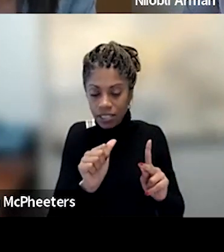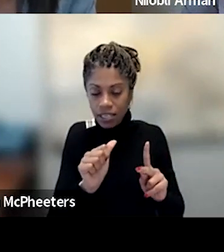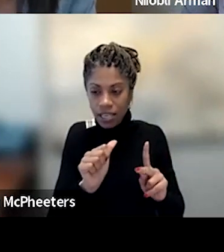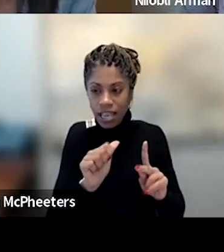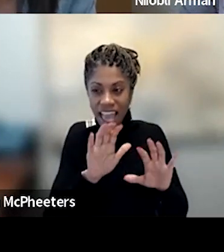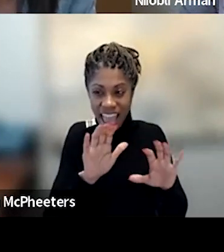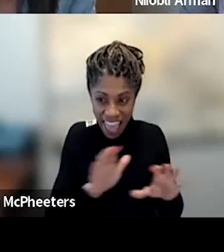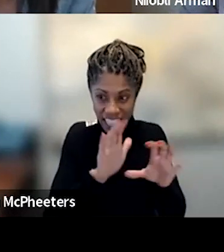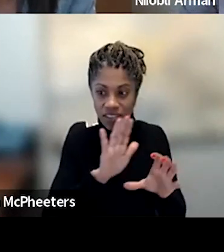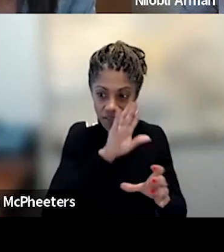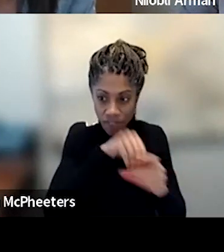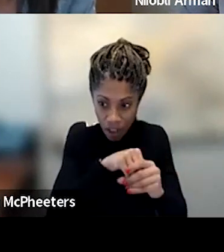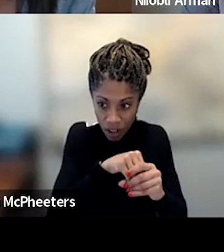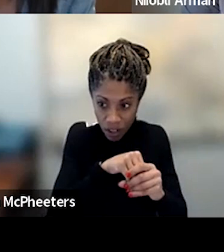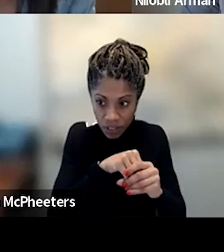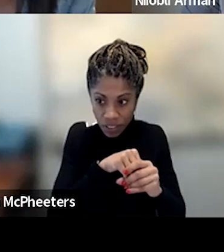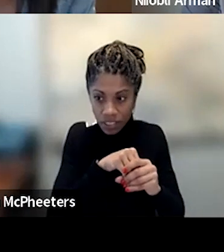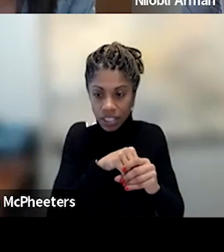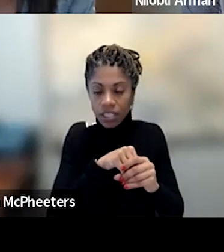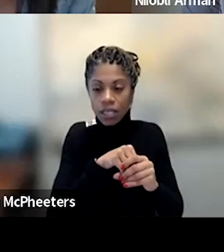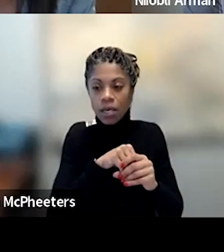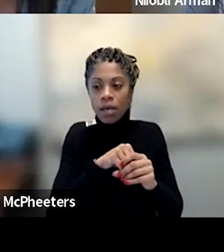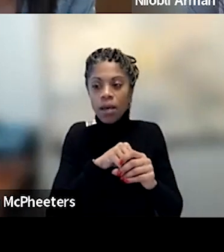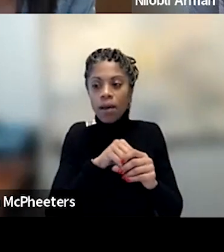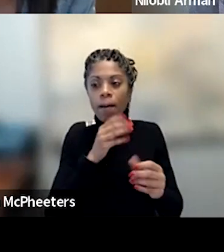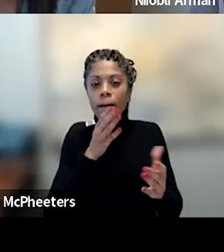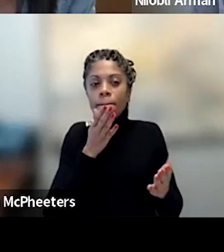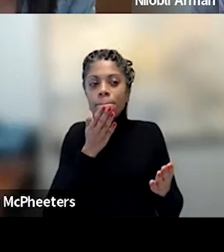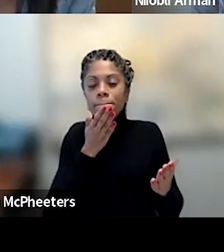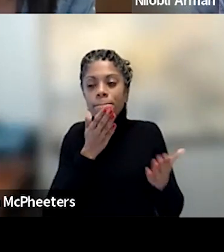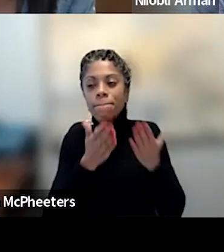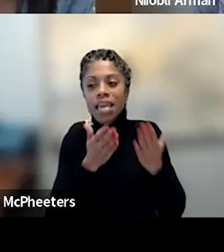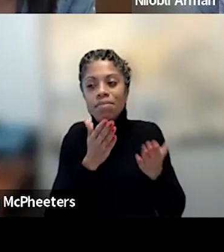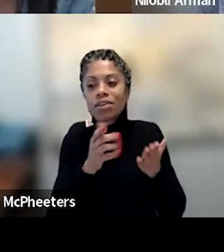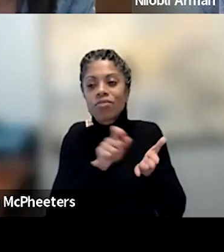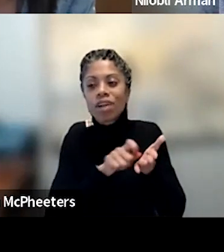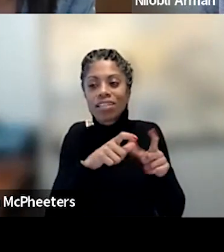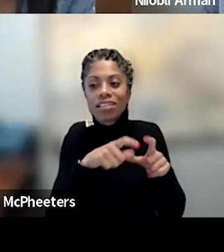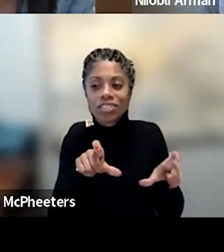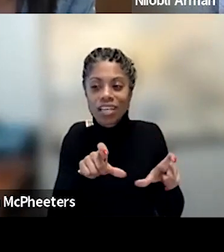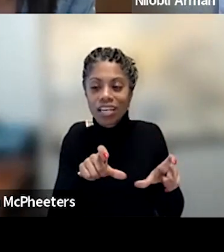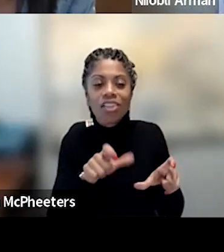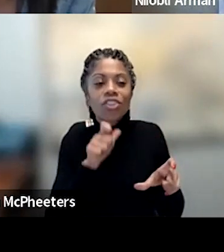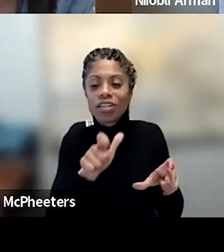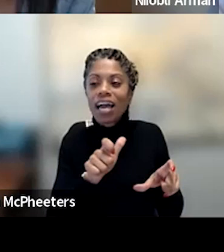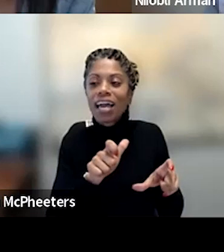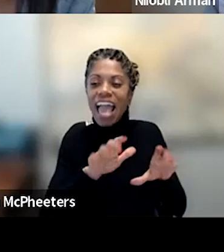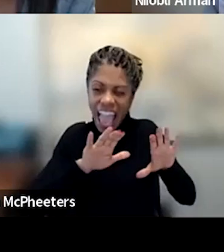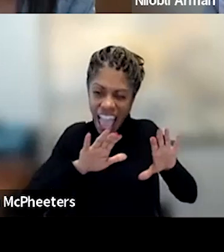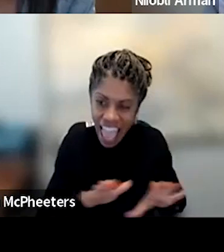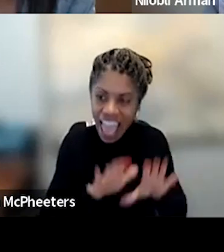work. They might be writing a check, but they're not speaking. They're not